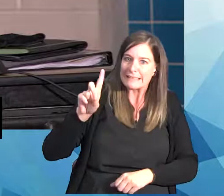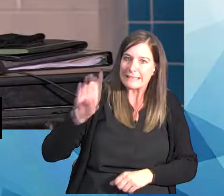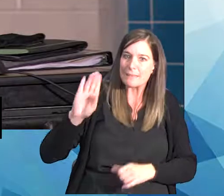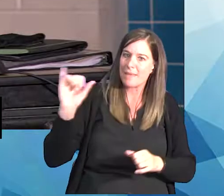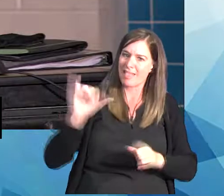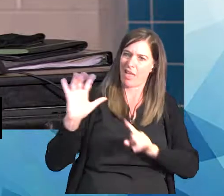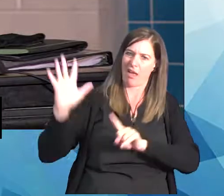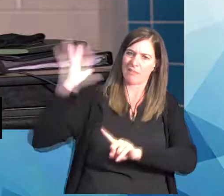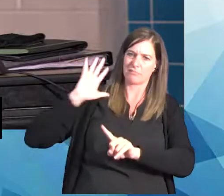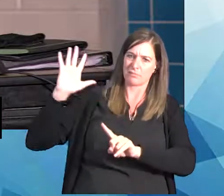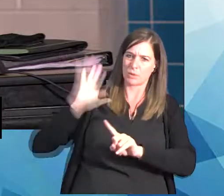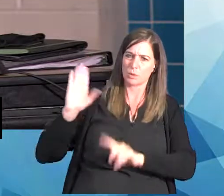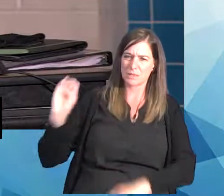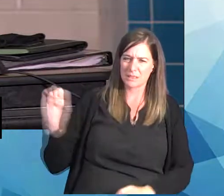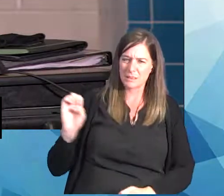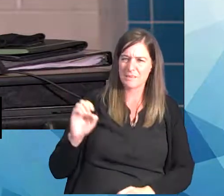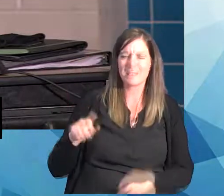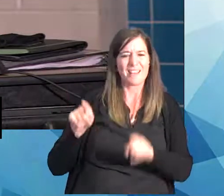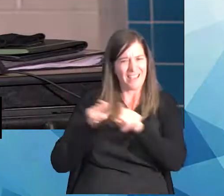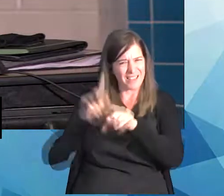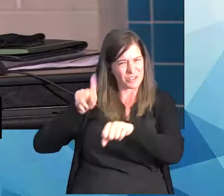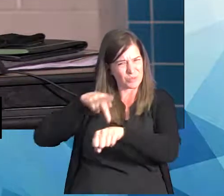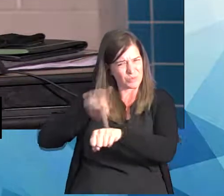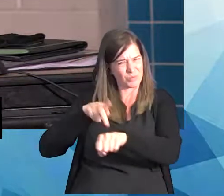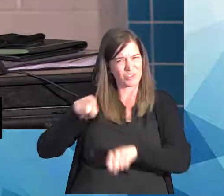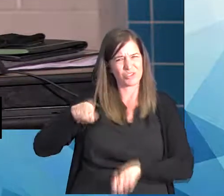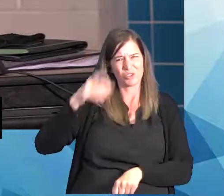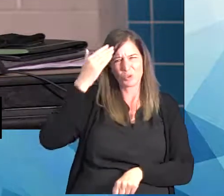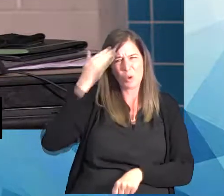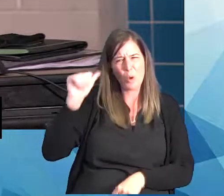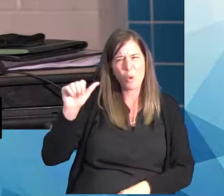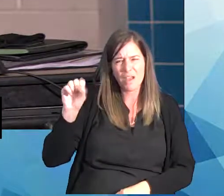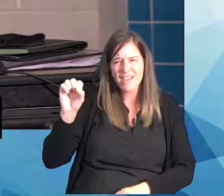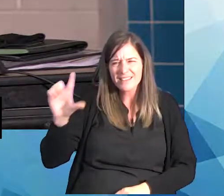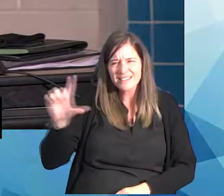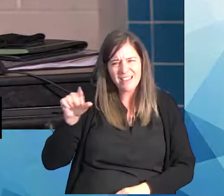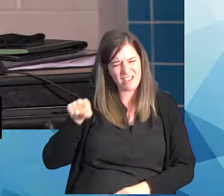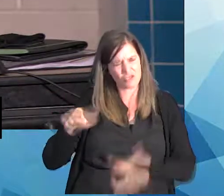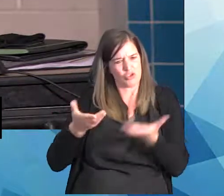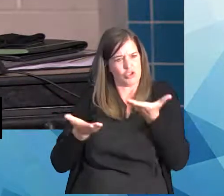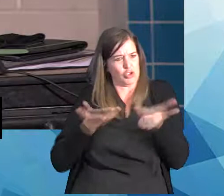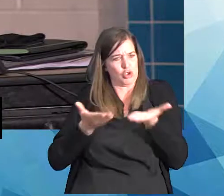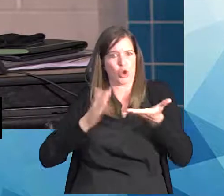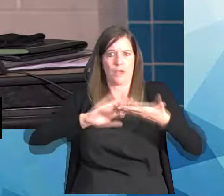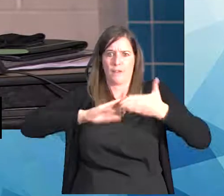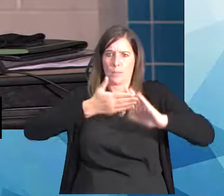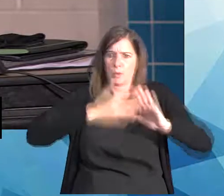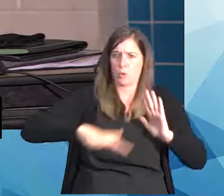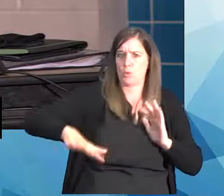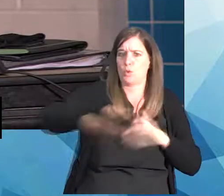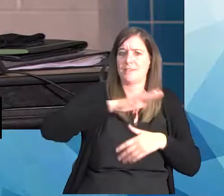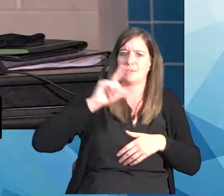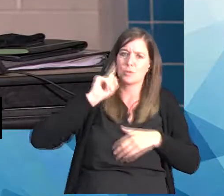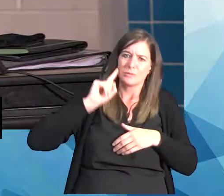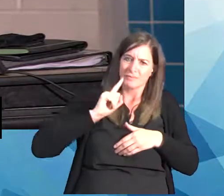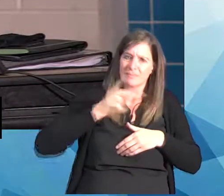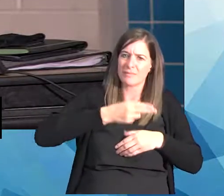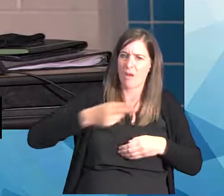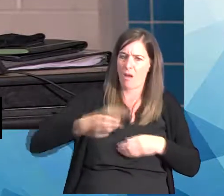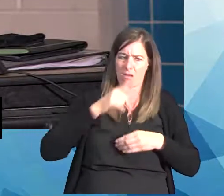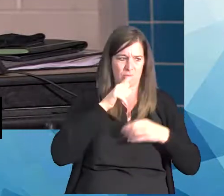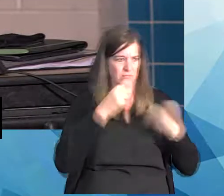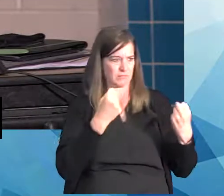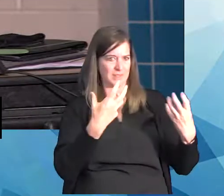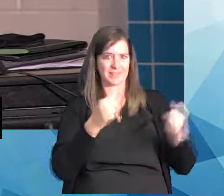principal, why does she not know ASL, the community language she serves? ASL is the 3rd most commonly used language in